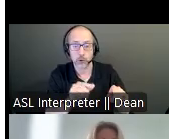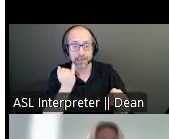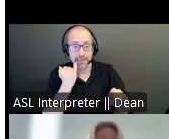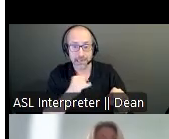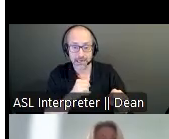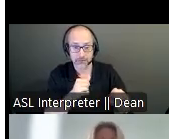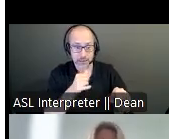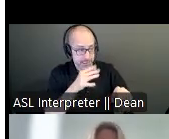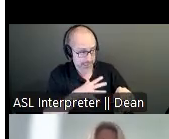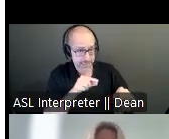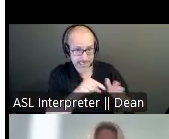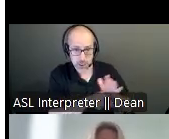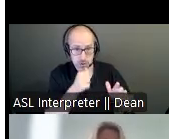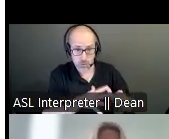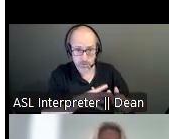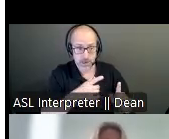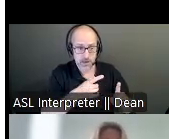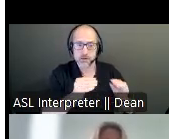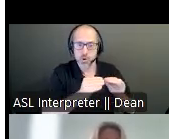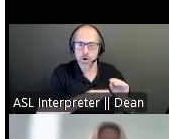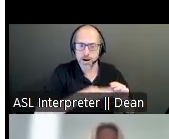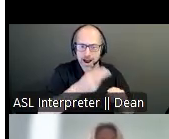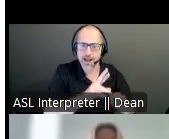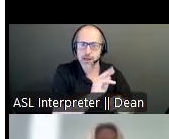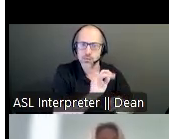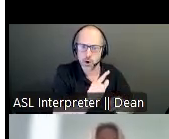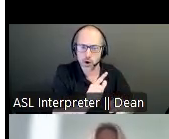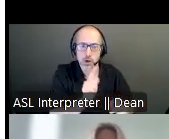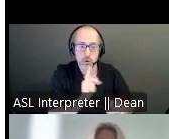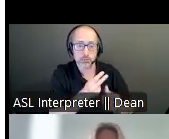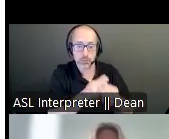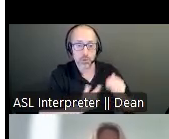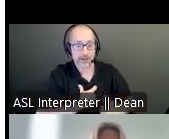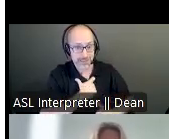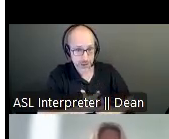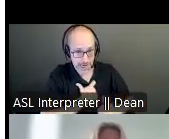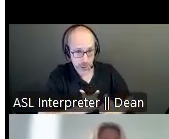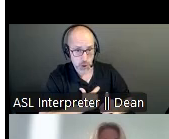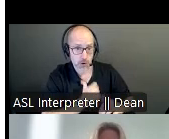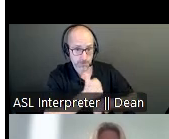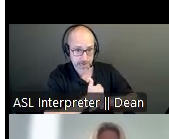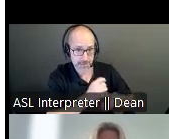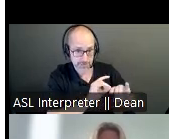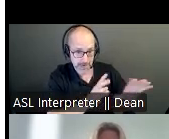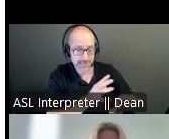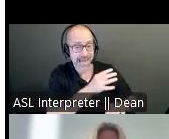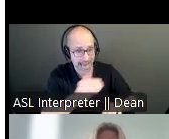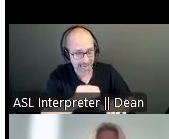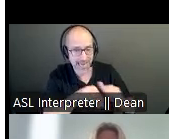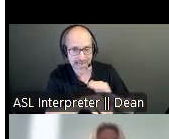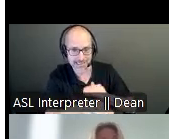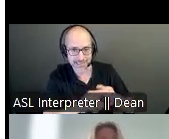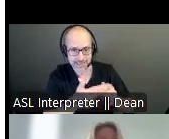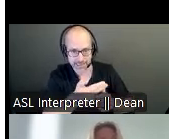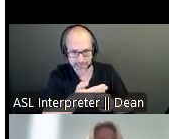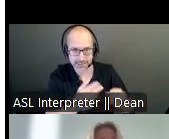are particularly high in rural areas where both the risk of gender-based violence and access guns are greater.